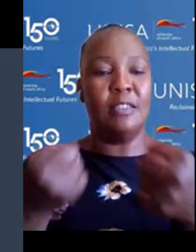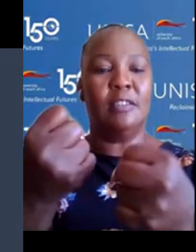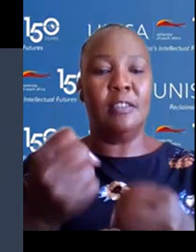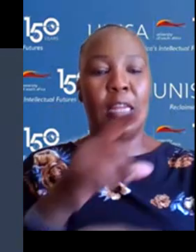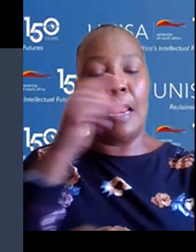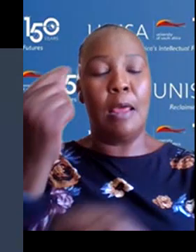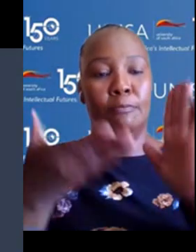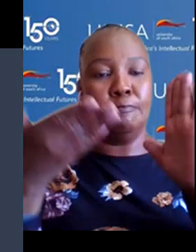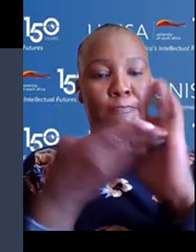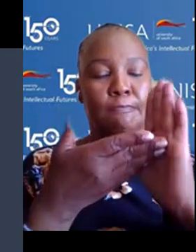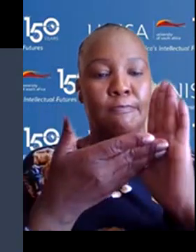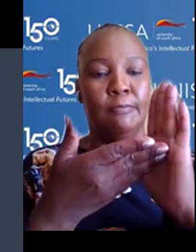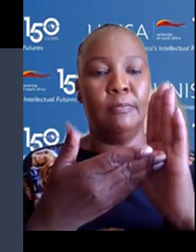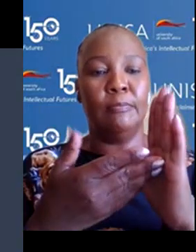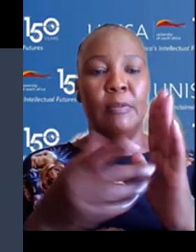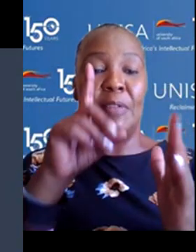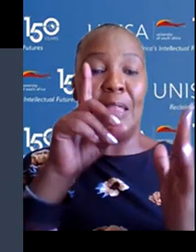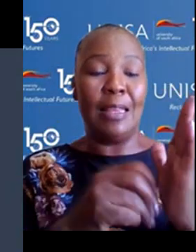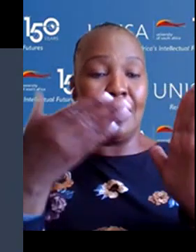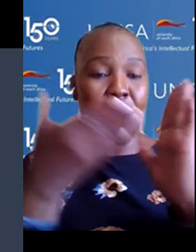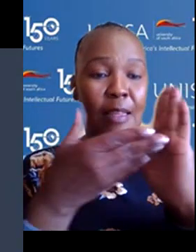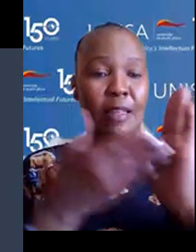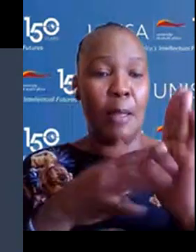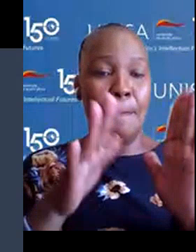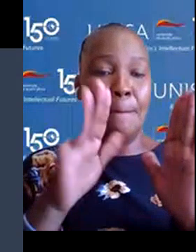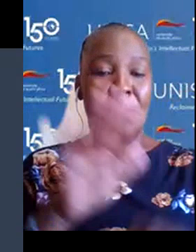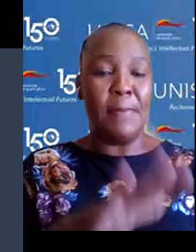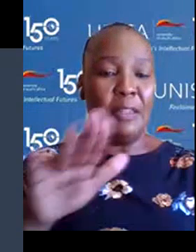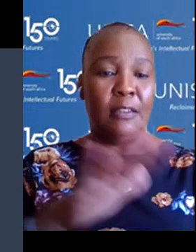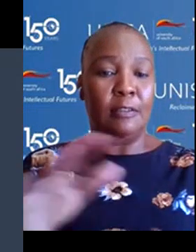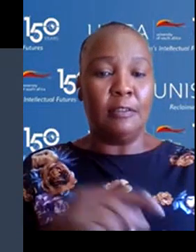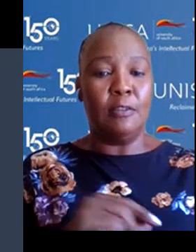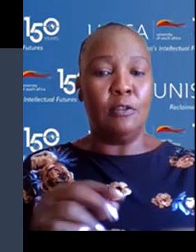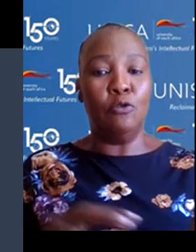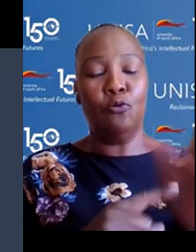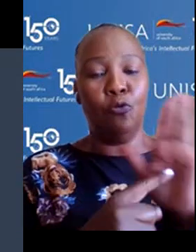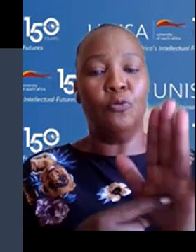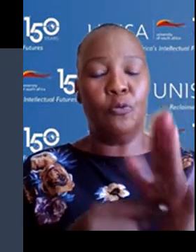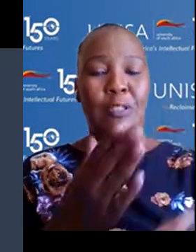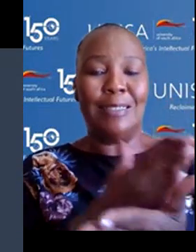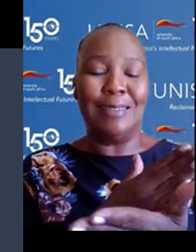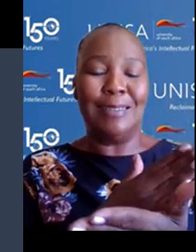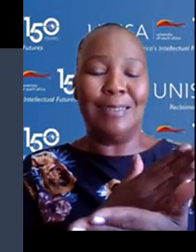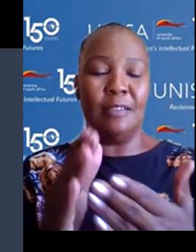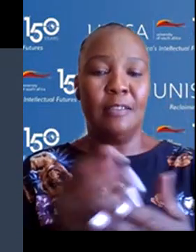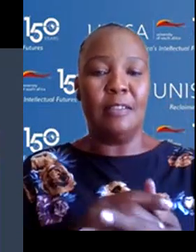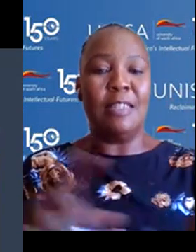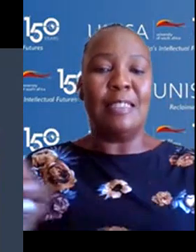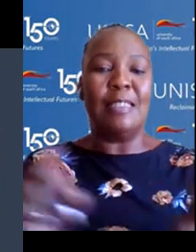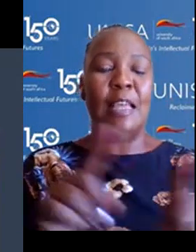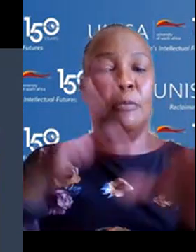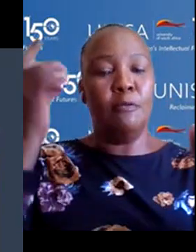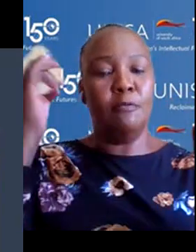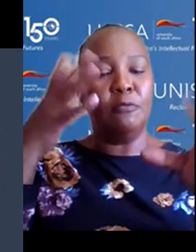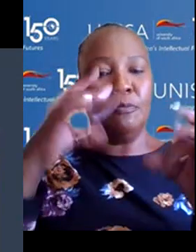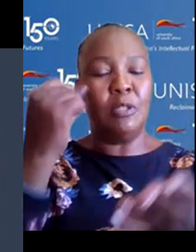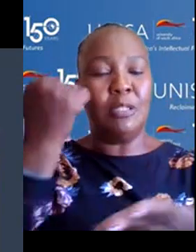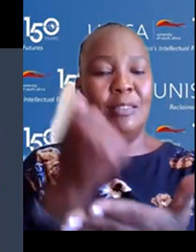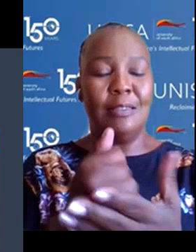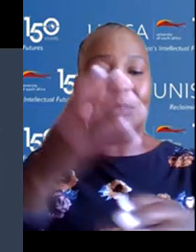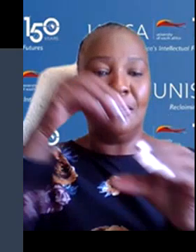name over there. And if you click on it, basically it's going to show you the same information that's sitting over here, but